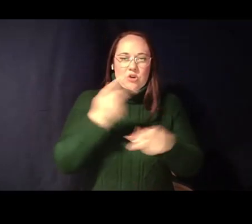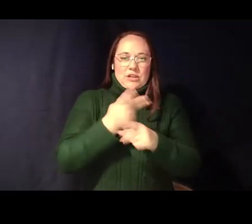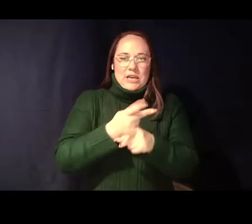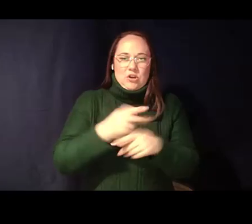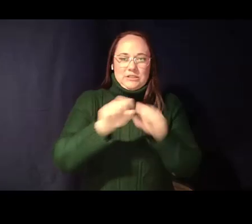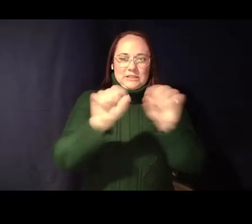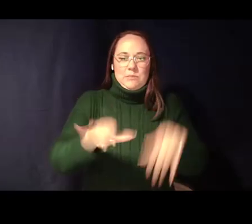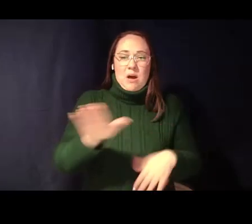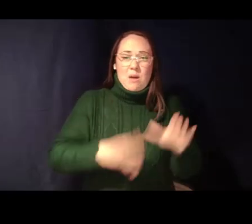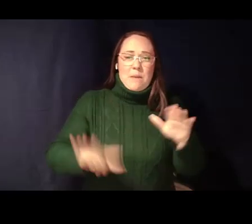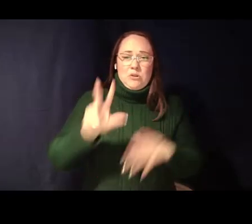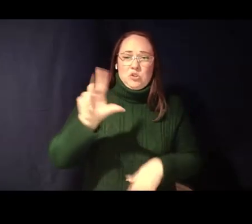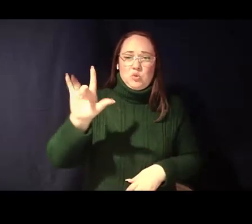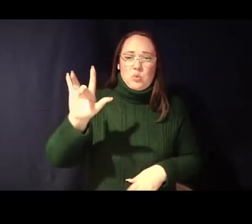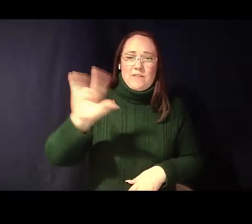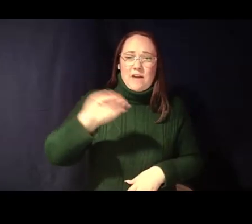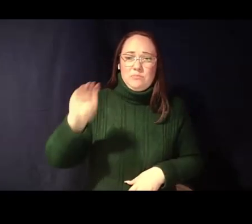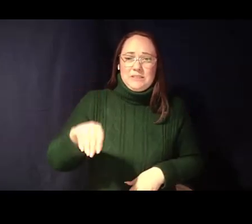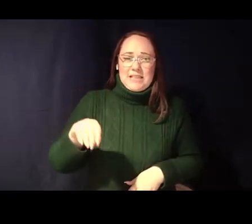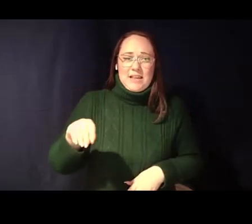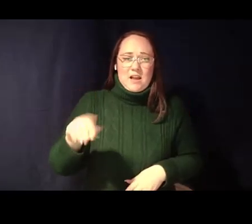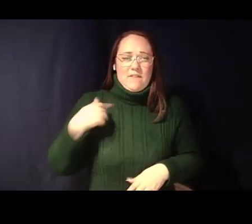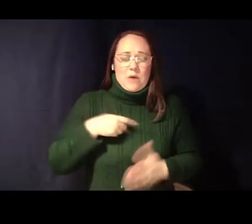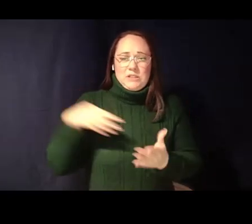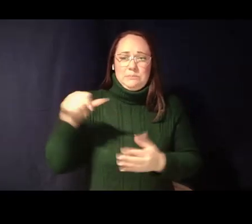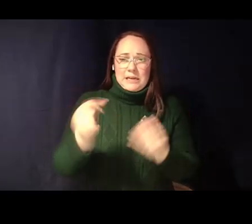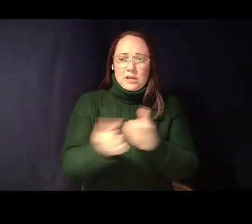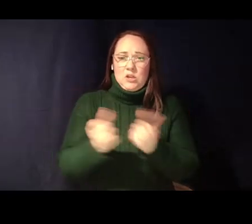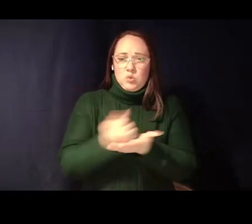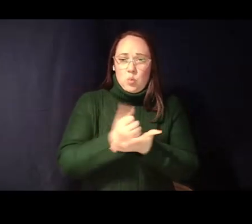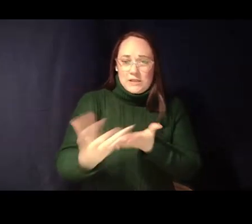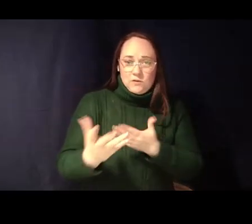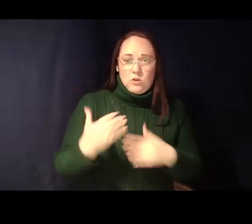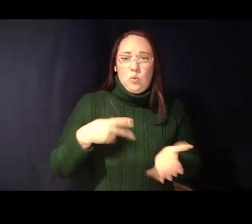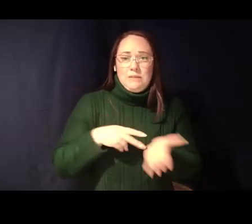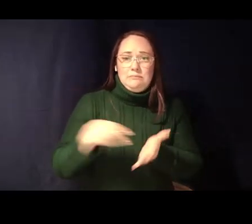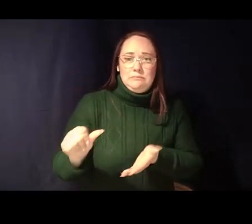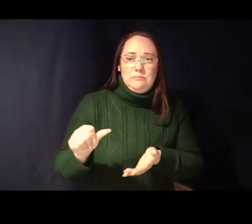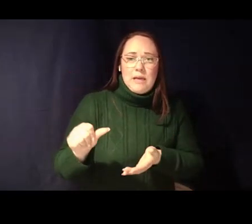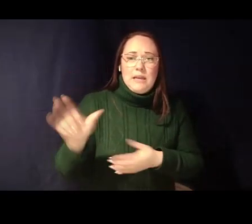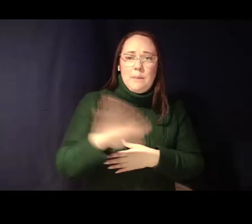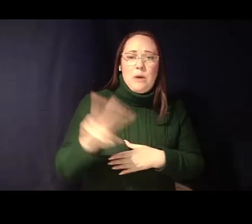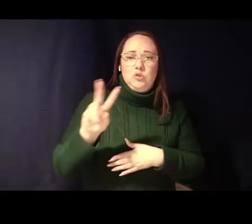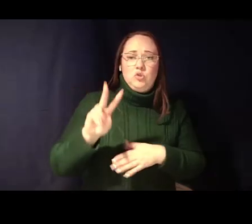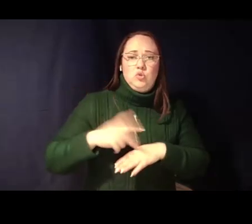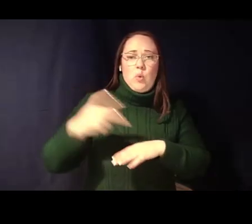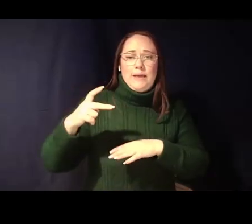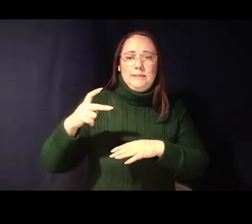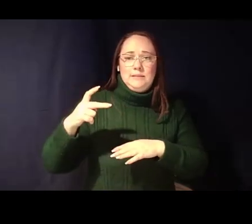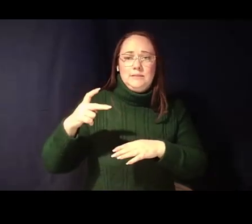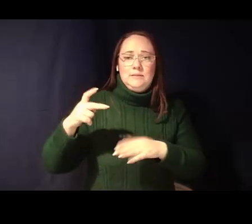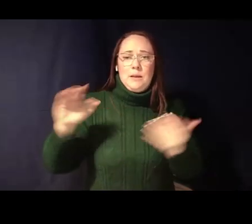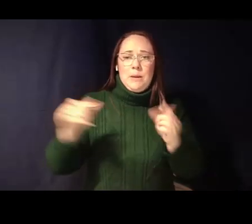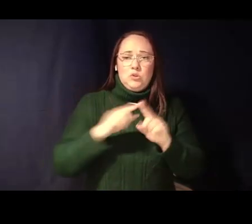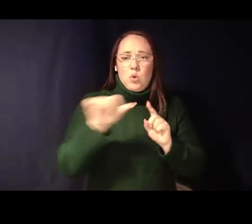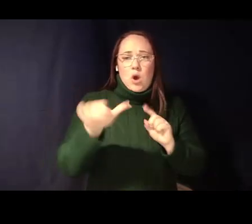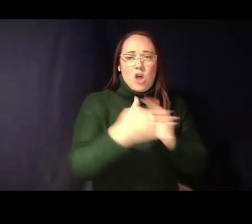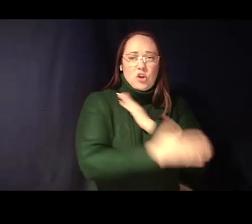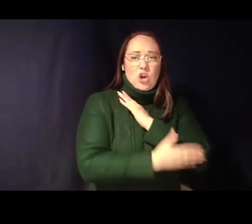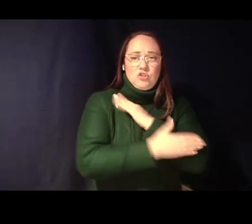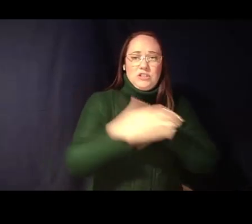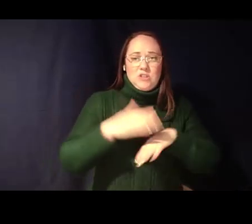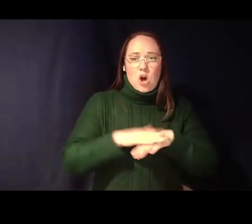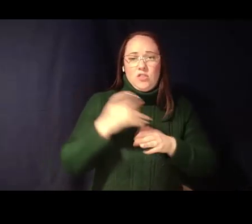of our spending is wasteful. We spend about twice as much as our comparator countries do on the cost of medical